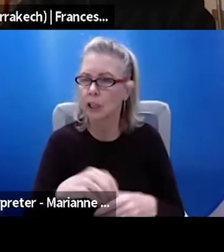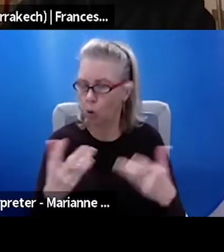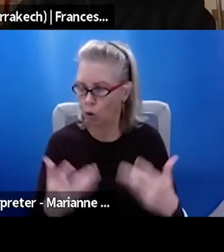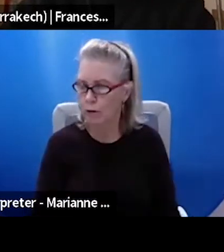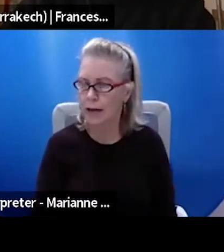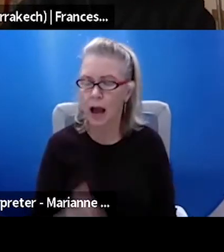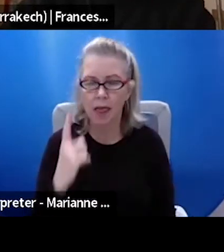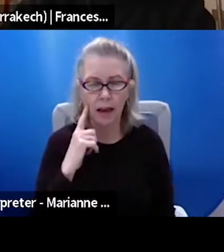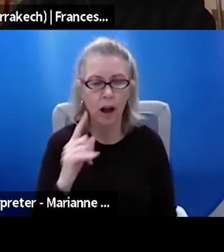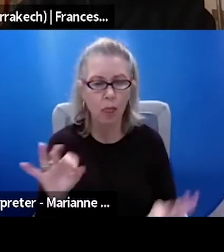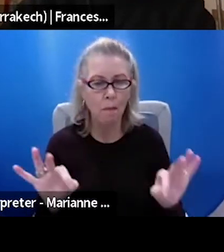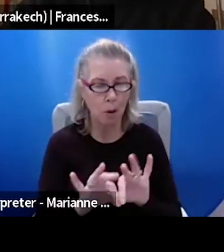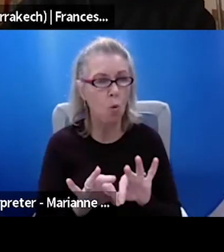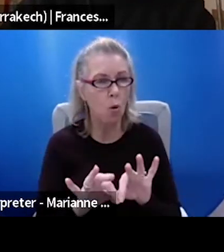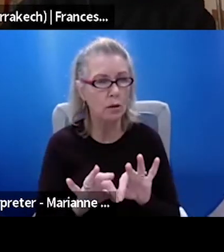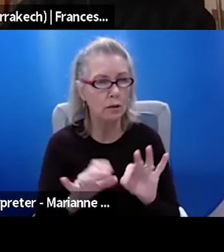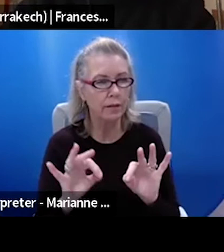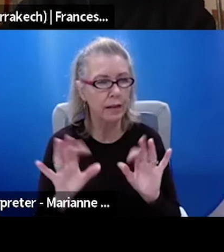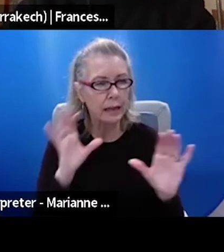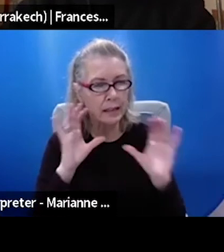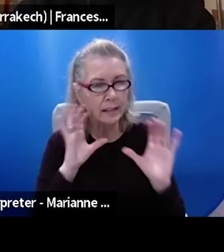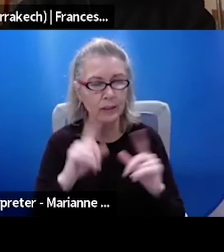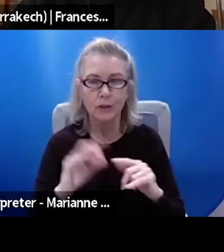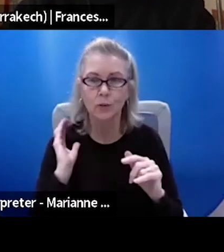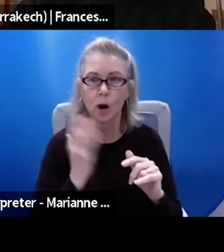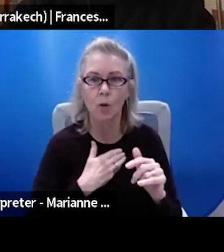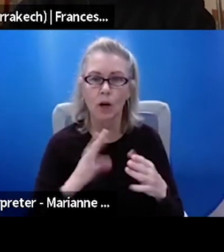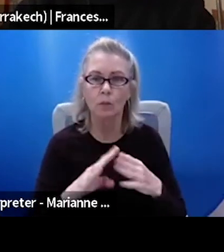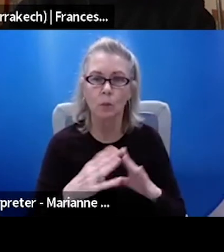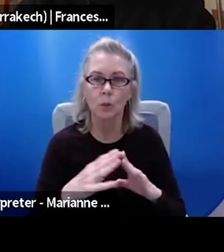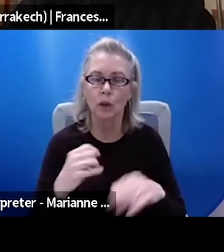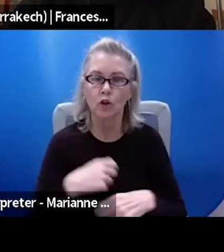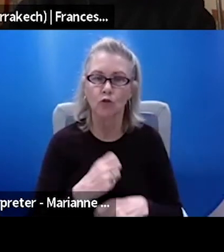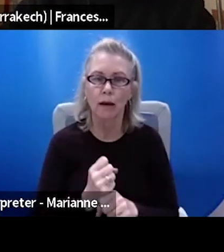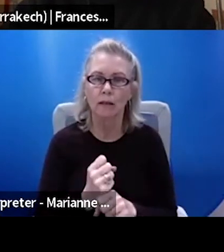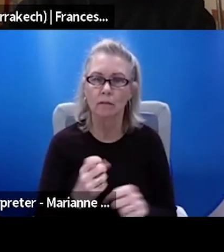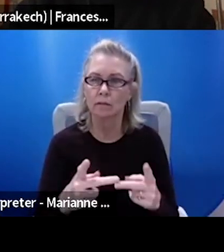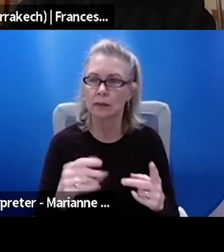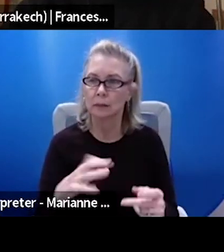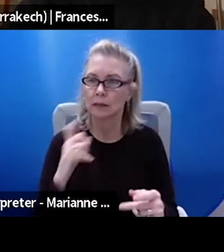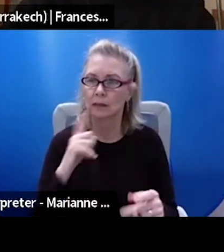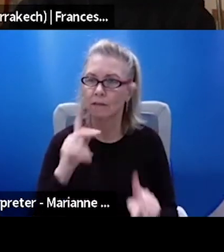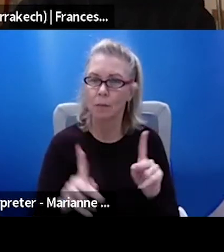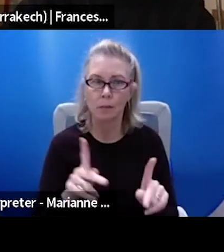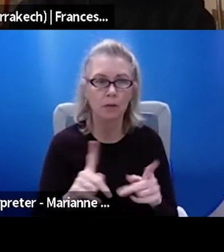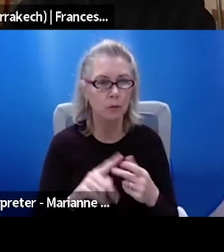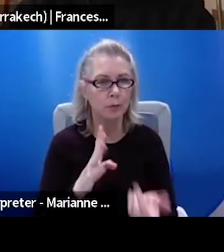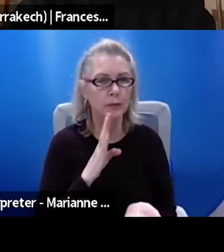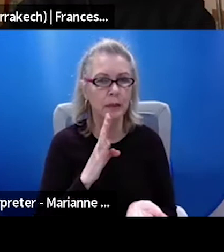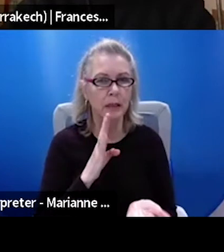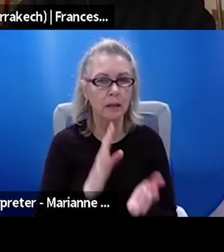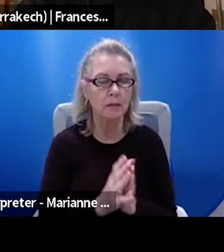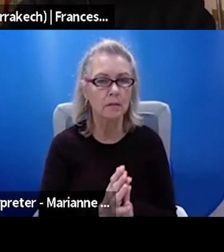think the importance for us is of listening to our community and also creating the space for people to